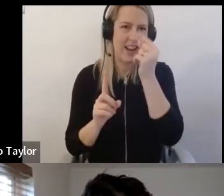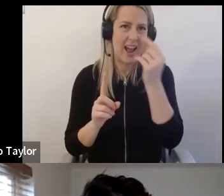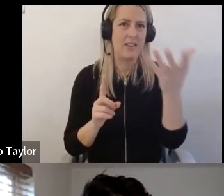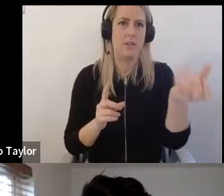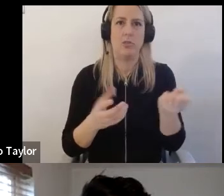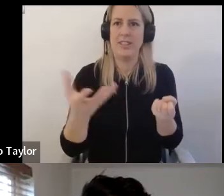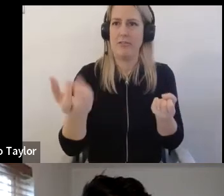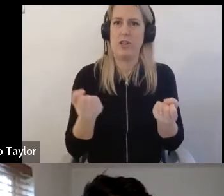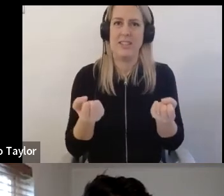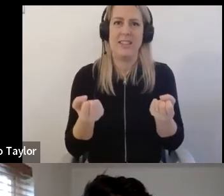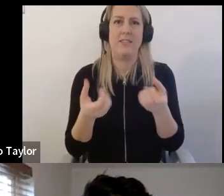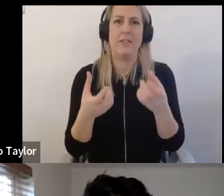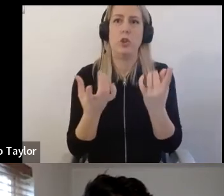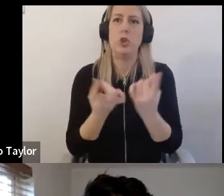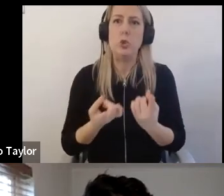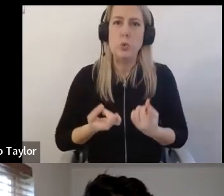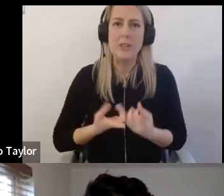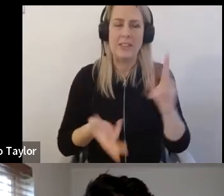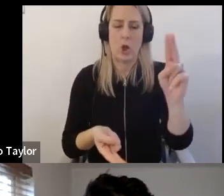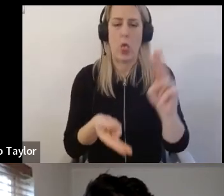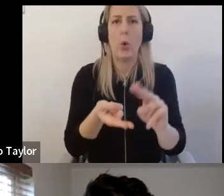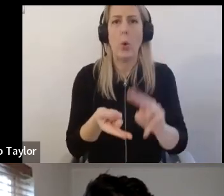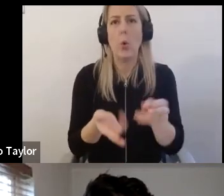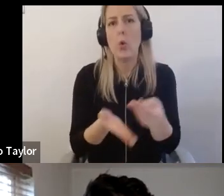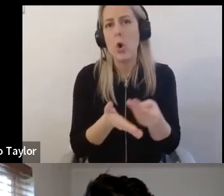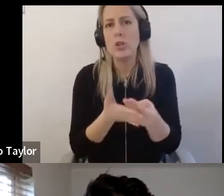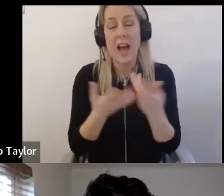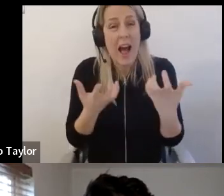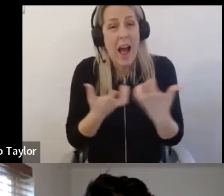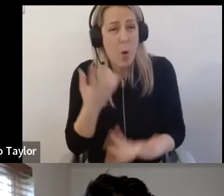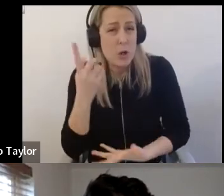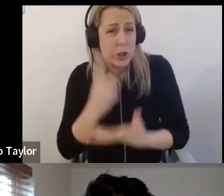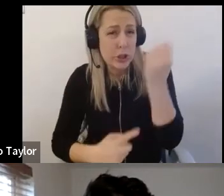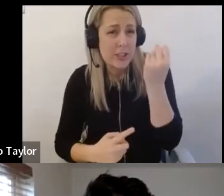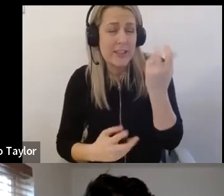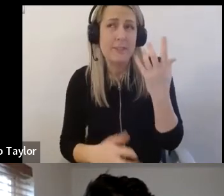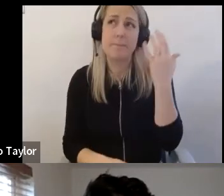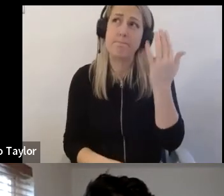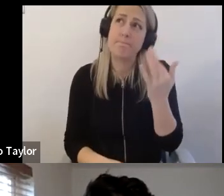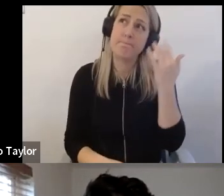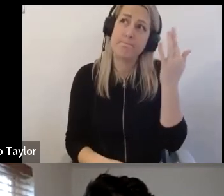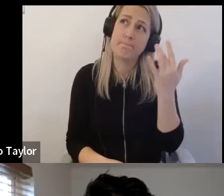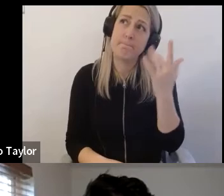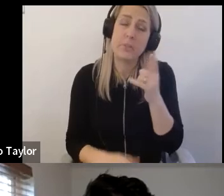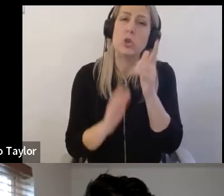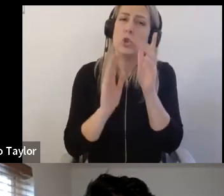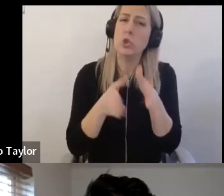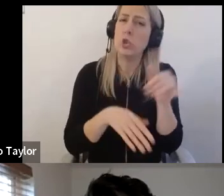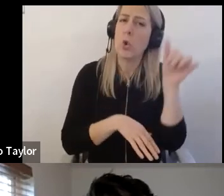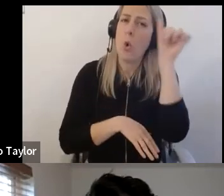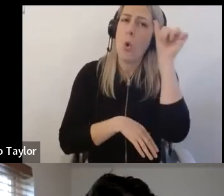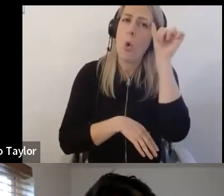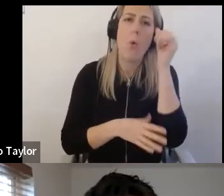cost. When we think about how to achieve that, it's worth recognizing that that's not just a